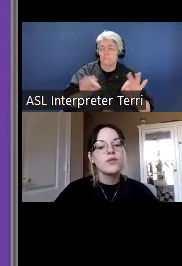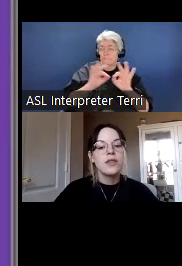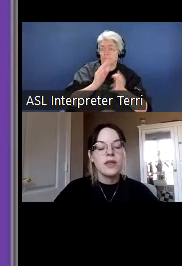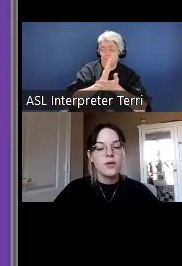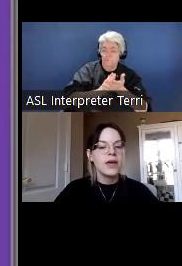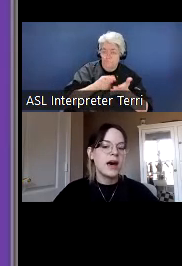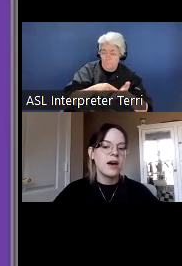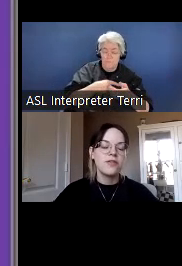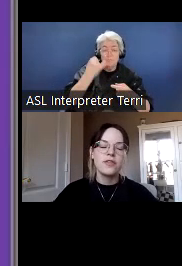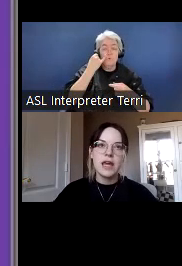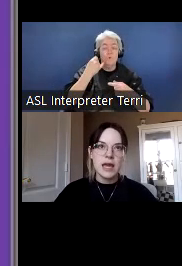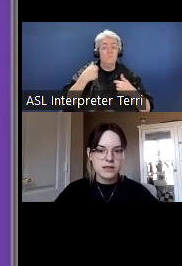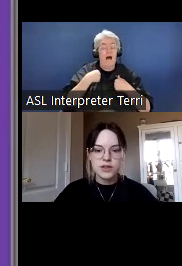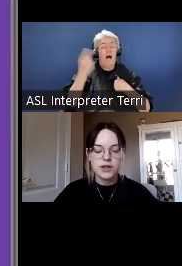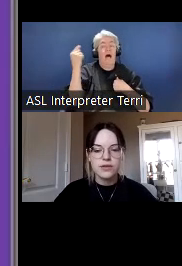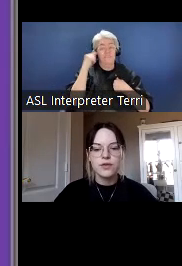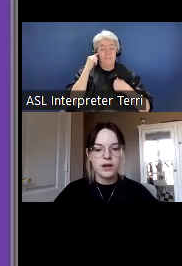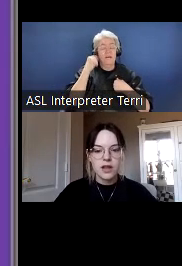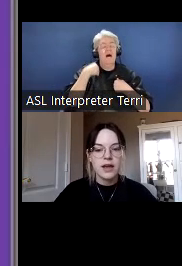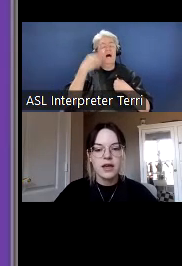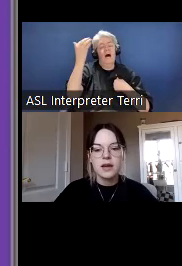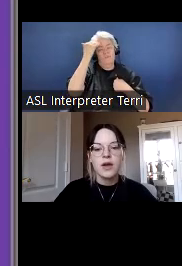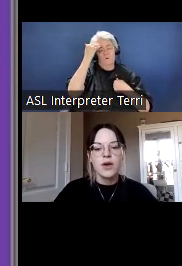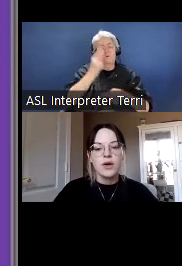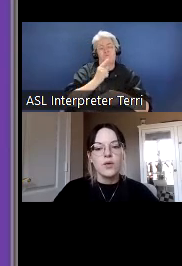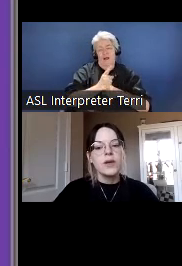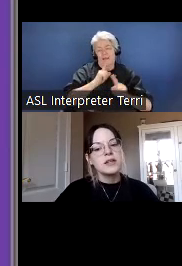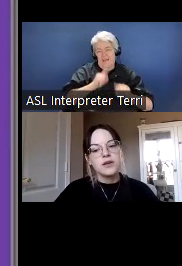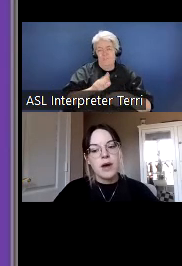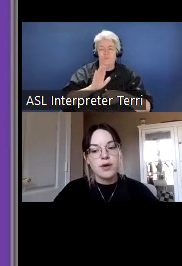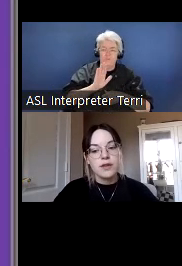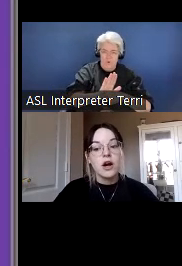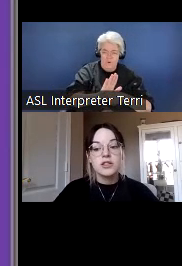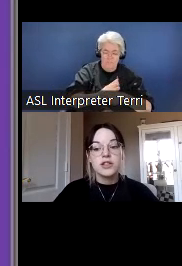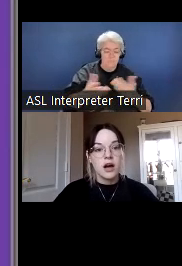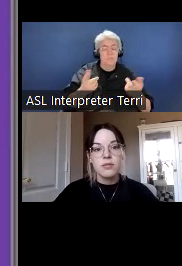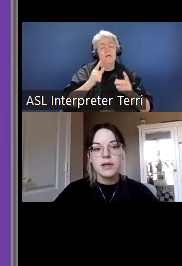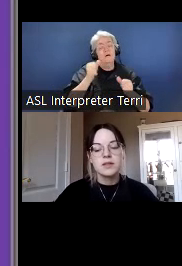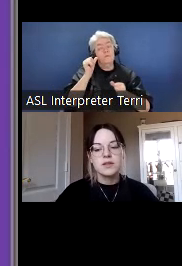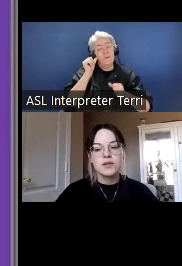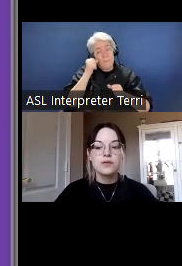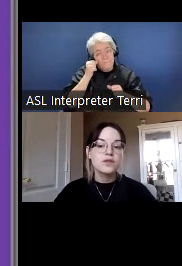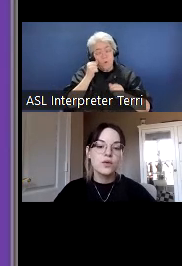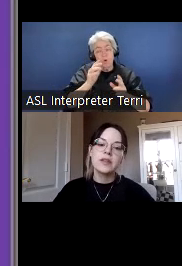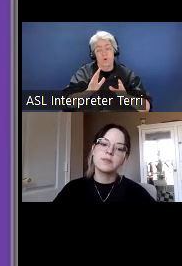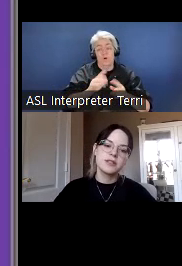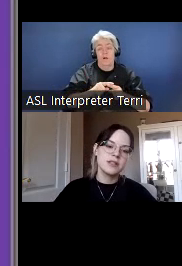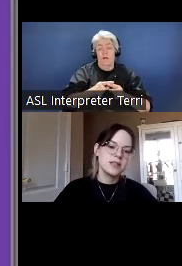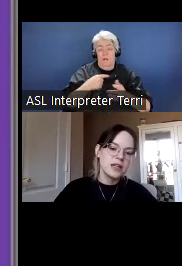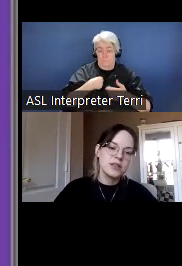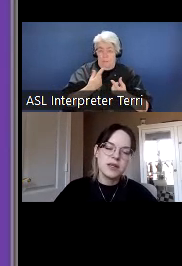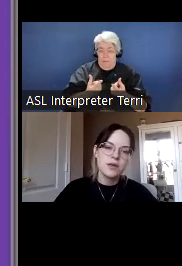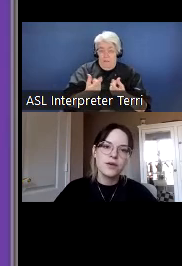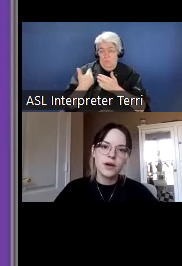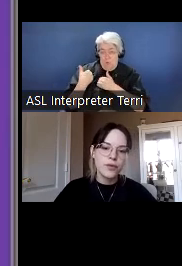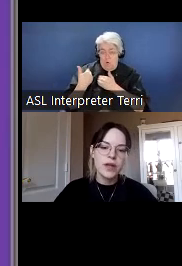is, even if we think we have the answer for a client, we need to remember that our job is to restore this